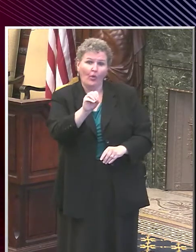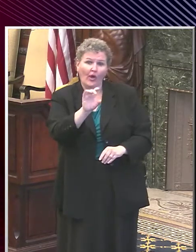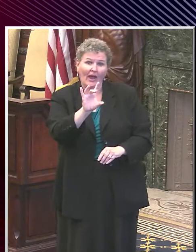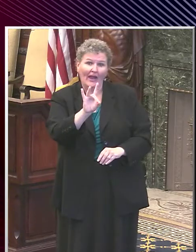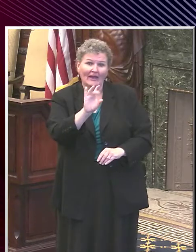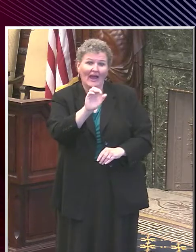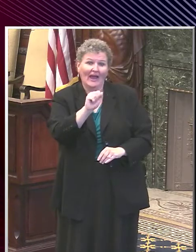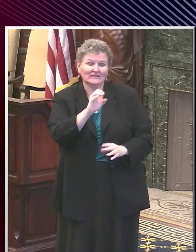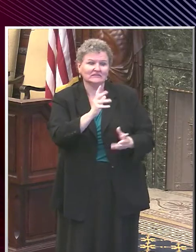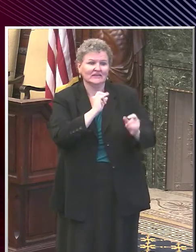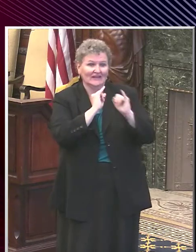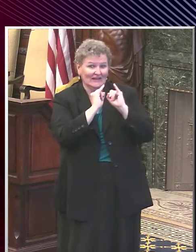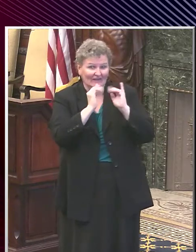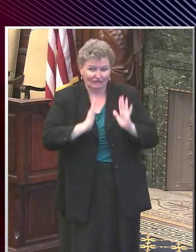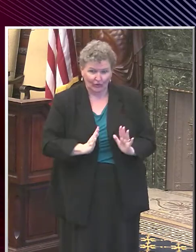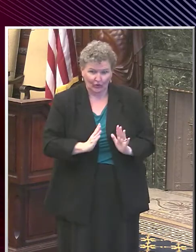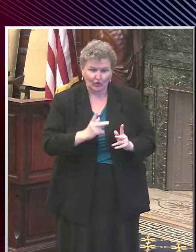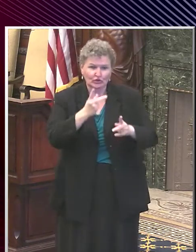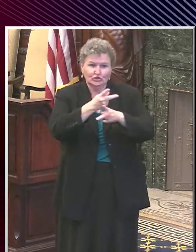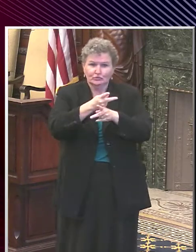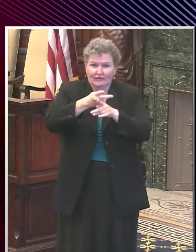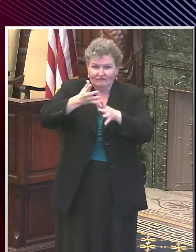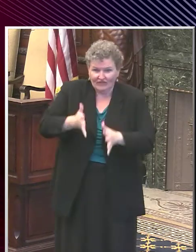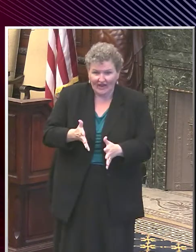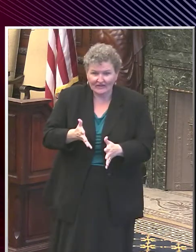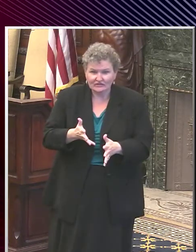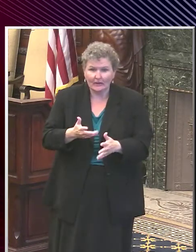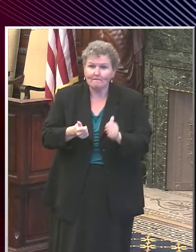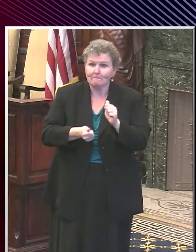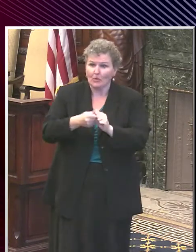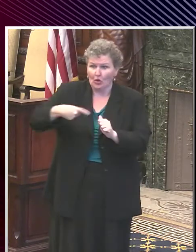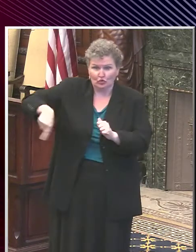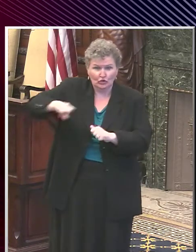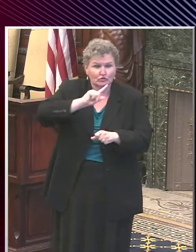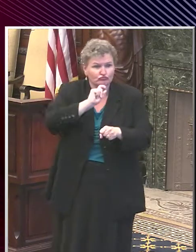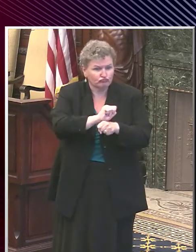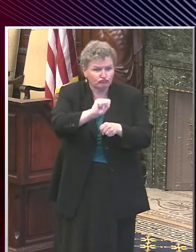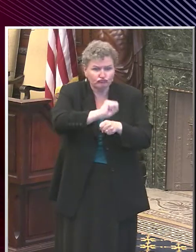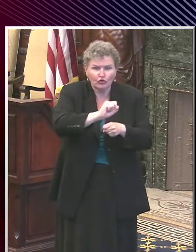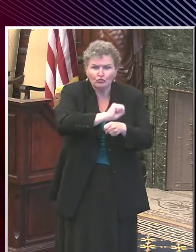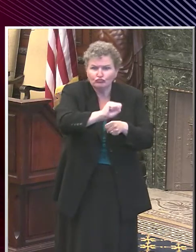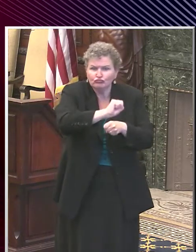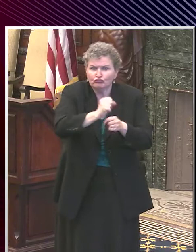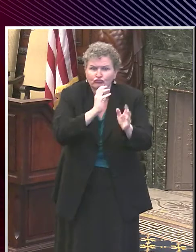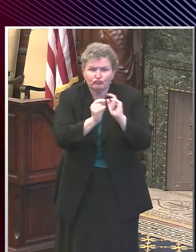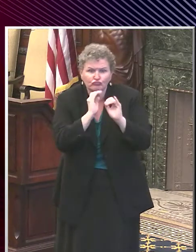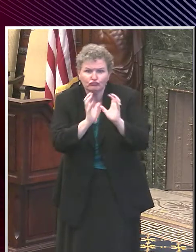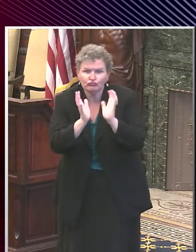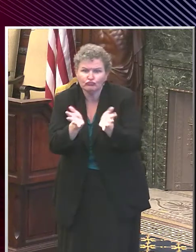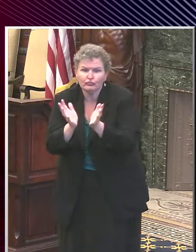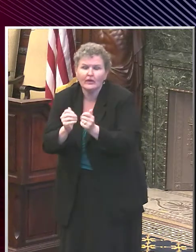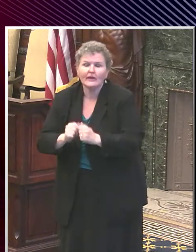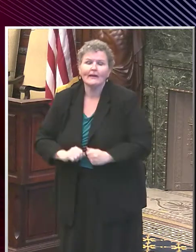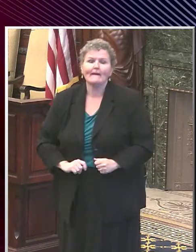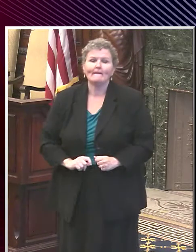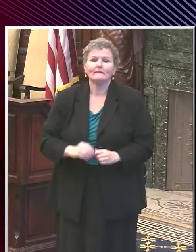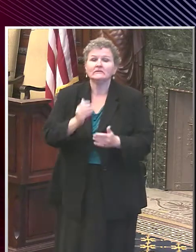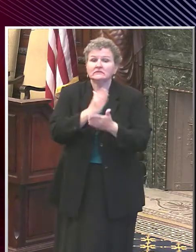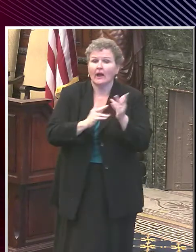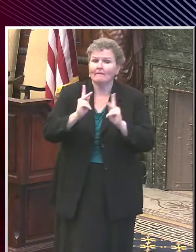contact tracers, and supervisors. Most of them are actively working, though some of them, they've just been working for about a week. Some of them are still in